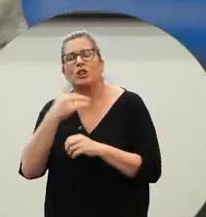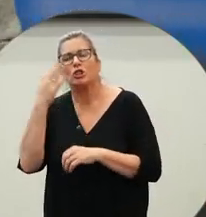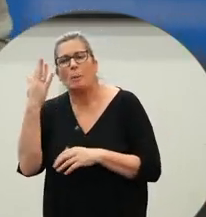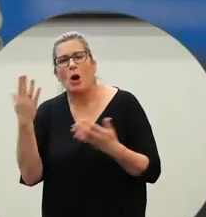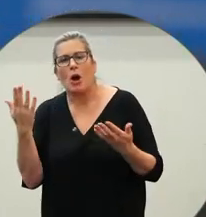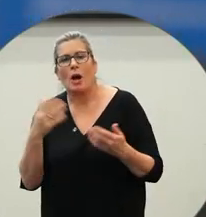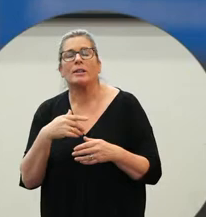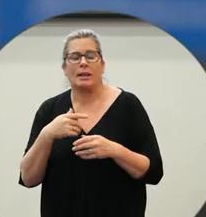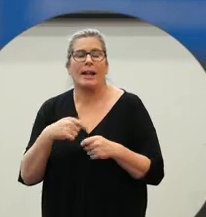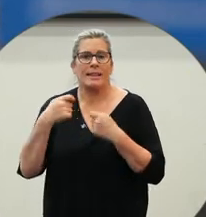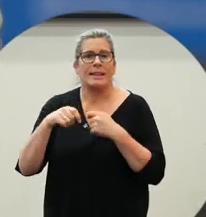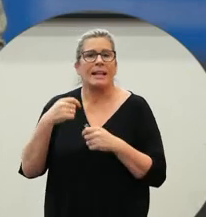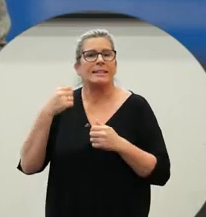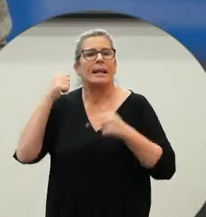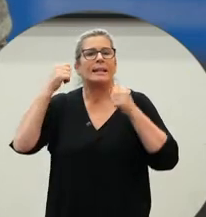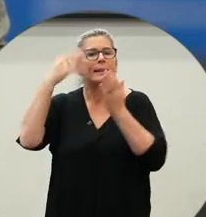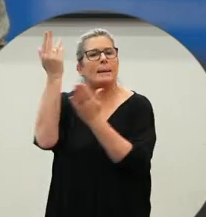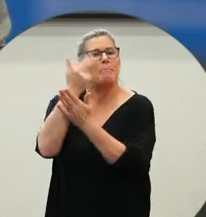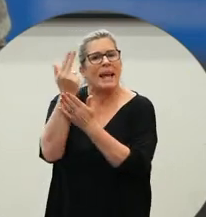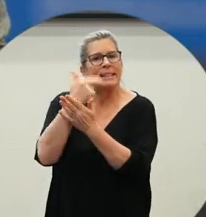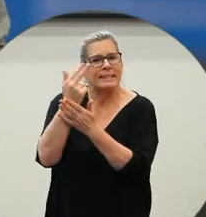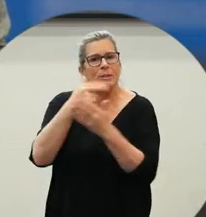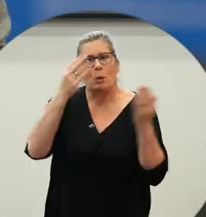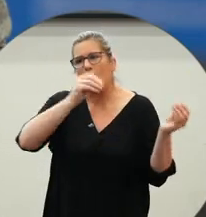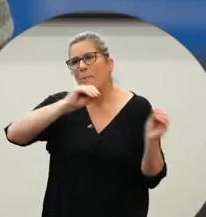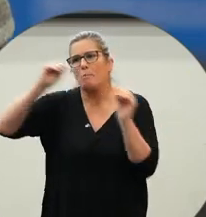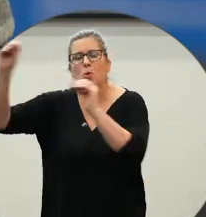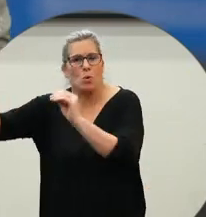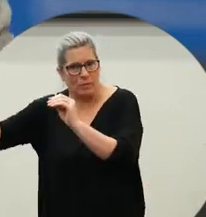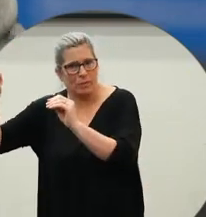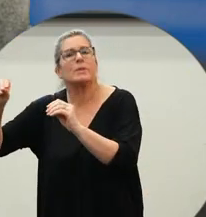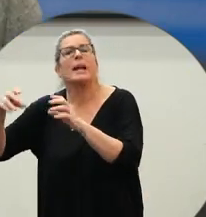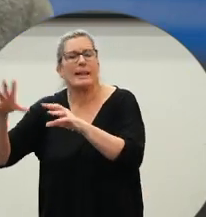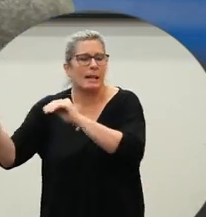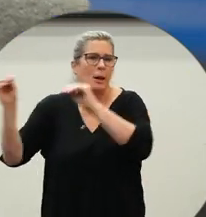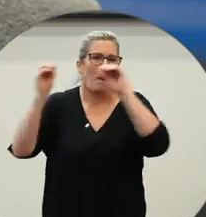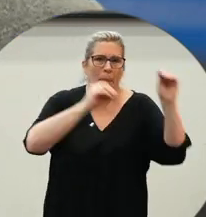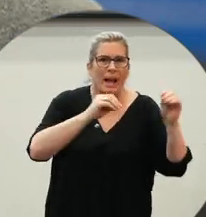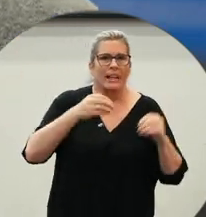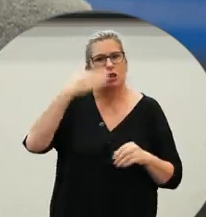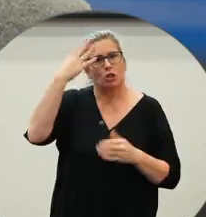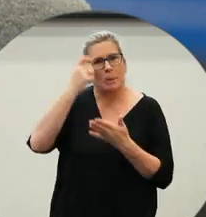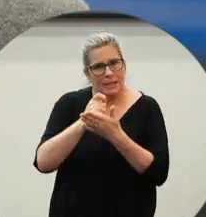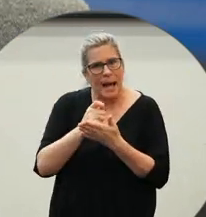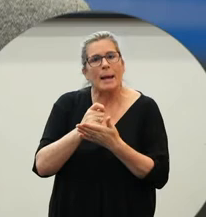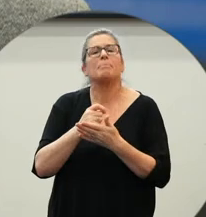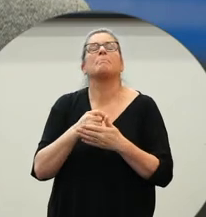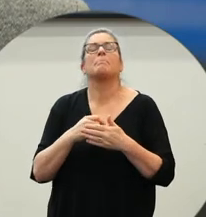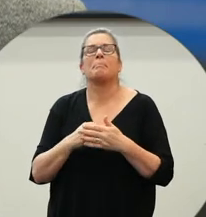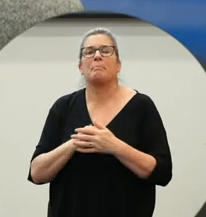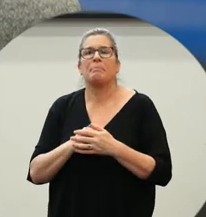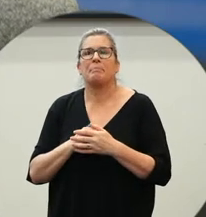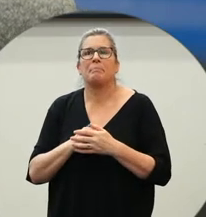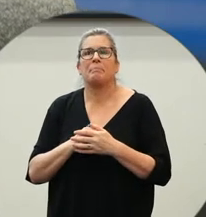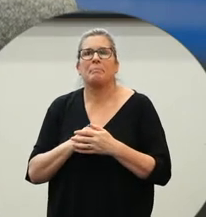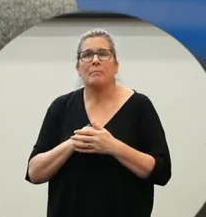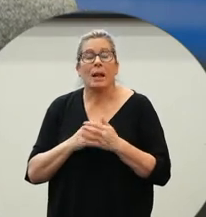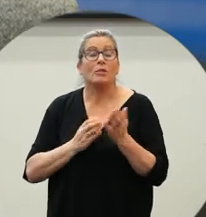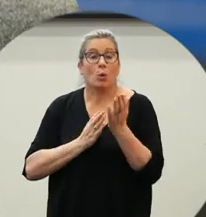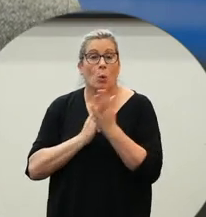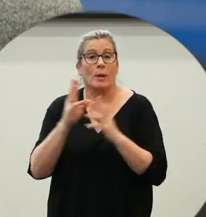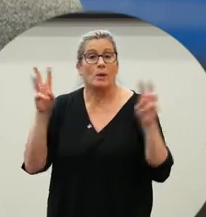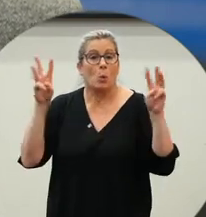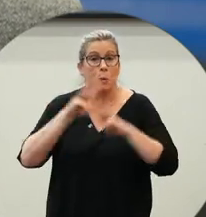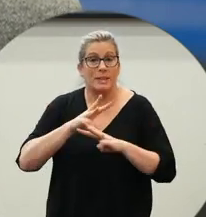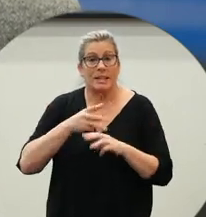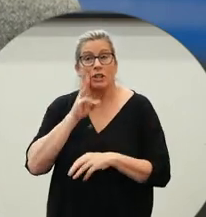they would be moved back up to their giant mansion in Wicklow for the summer. So during the winter, then he